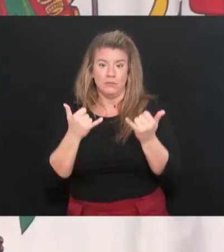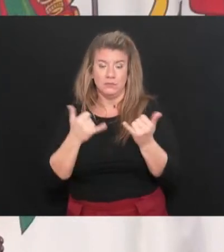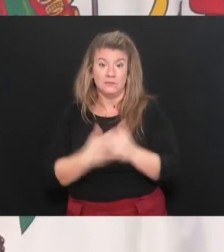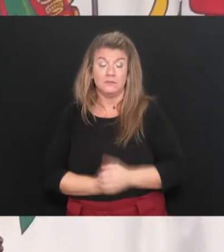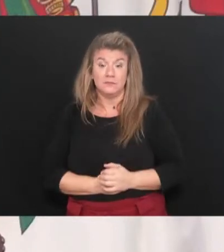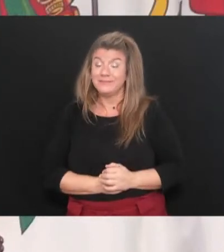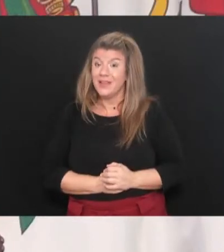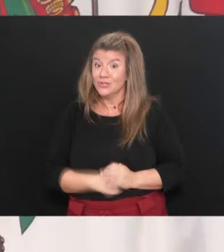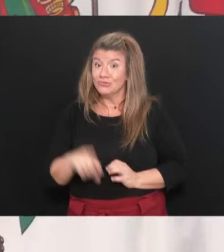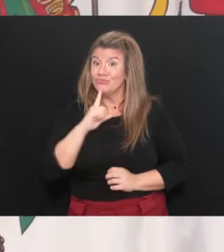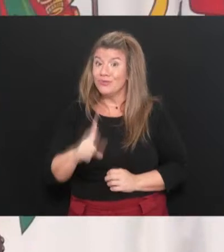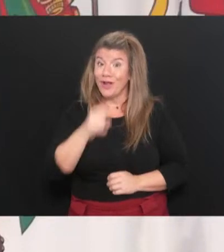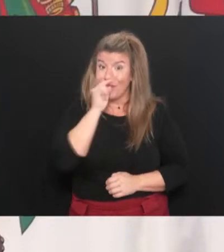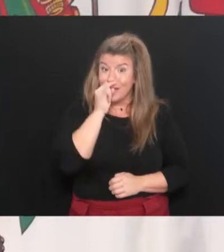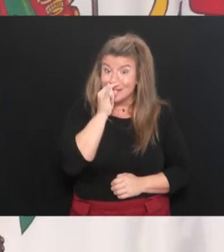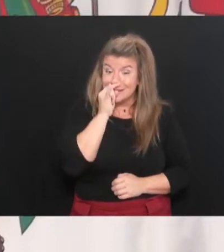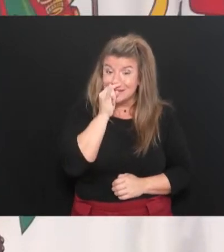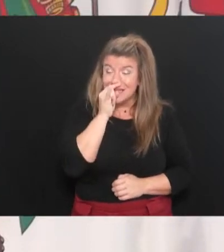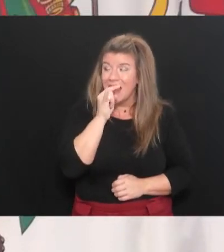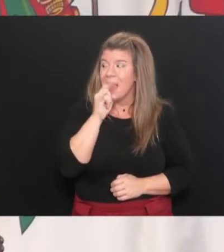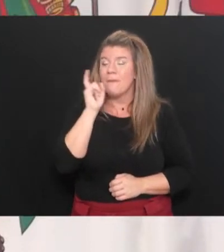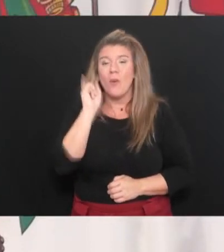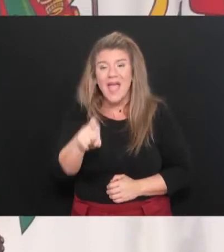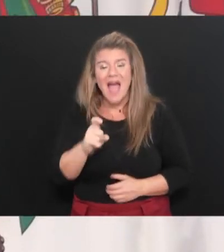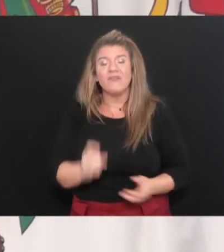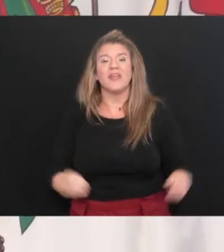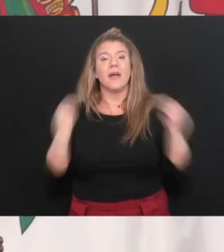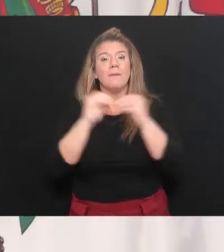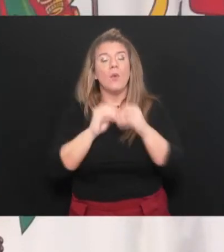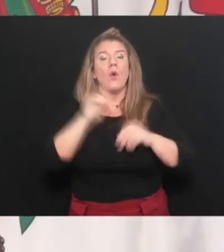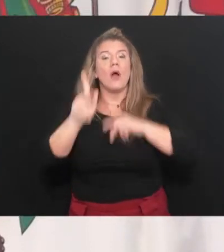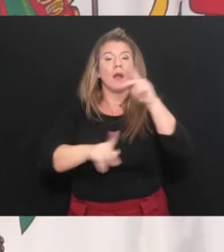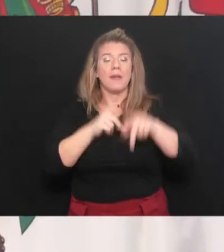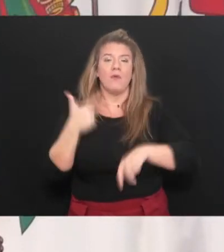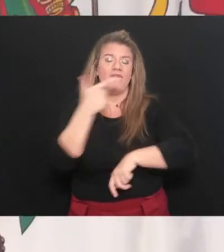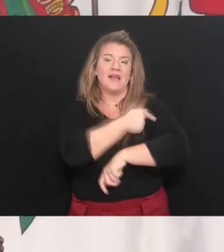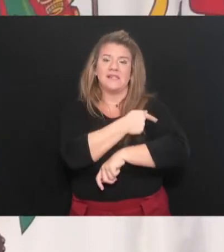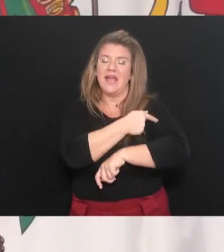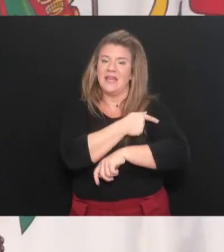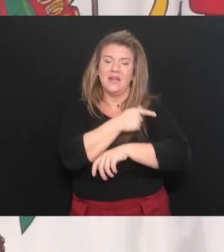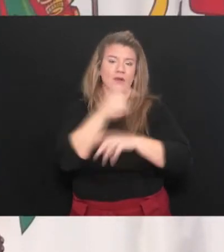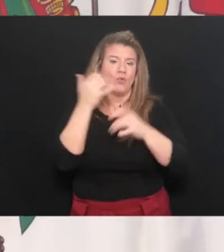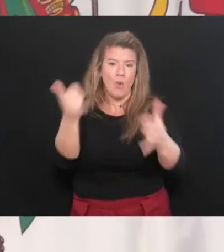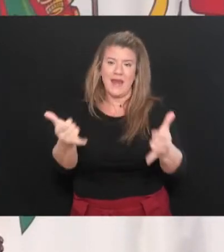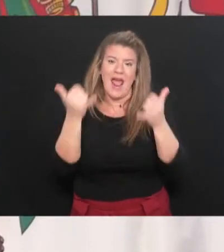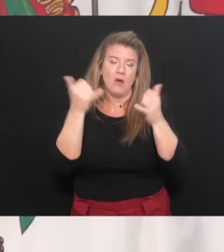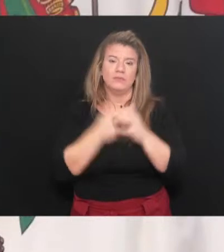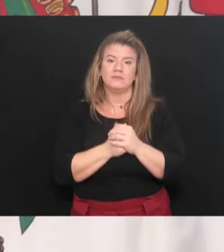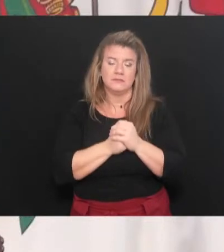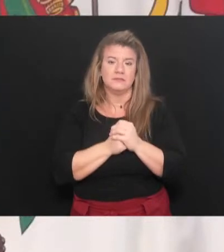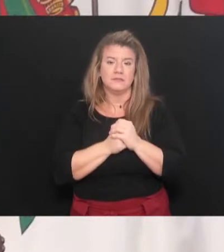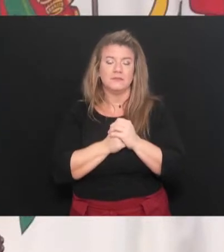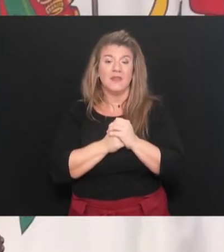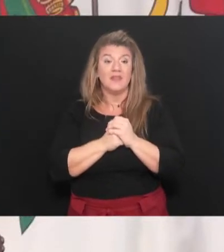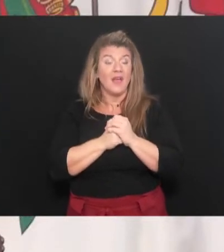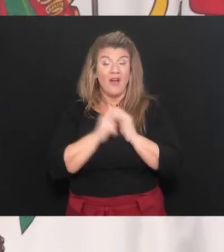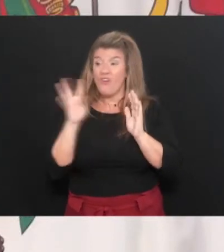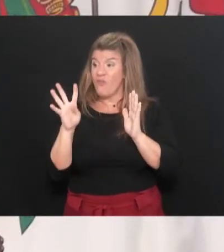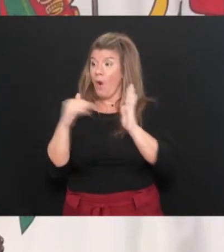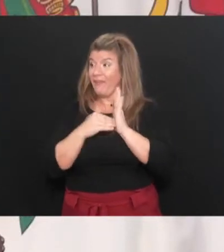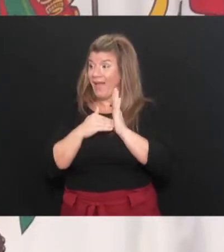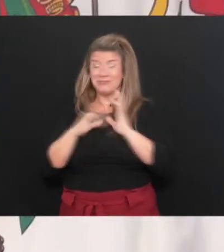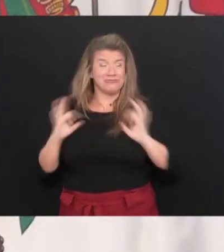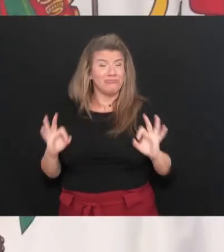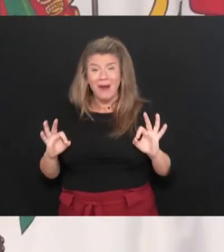especially our kids. But we have got to get more people vaccinated across the finish line right now. 4,000's good,